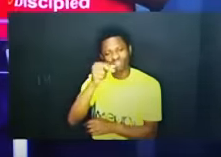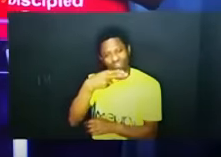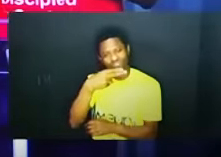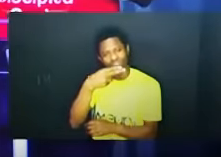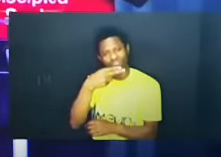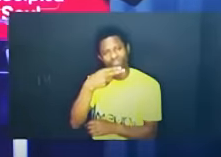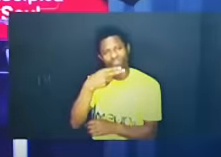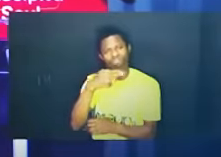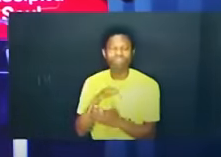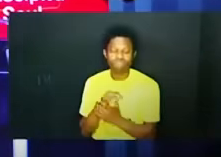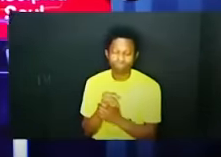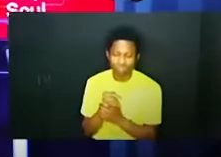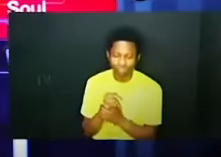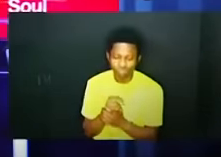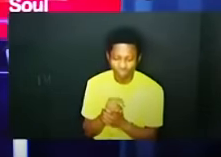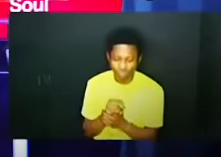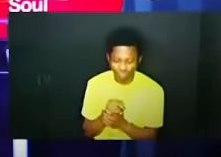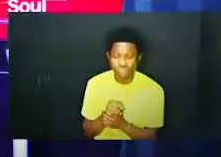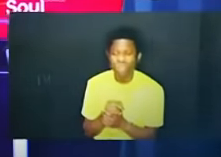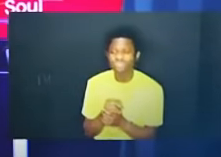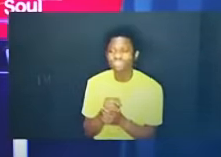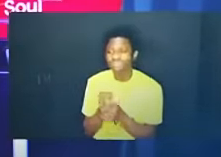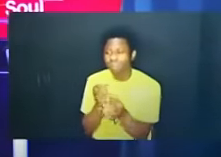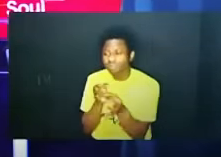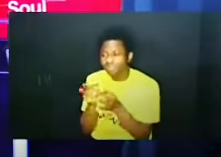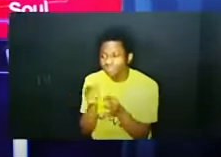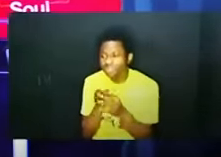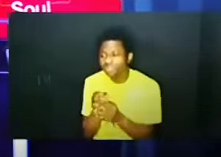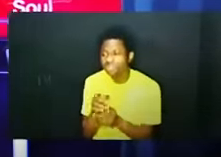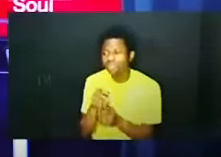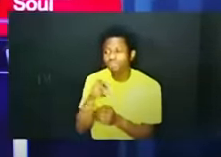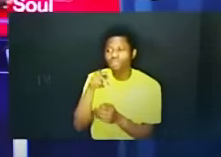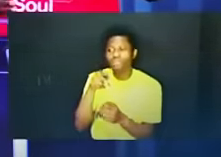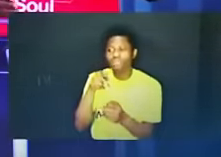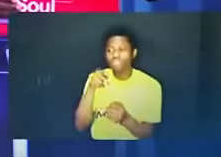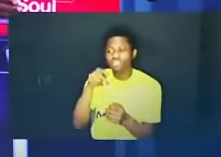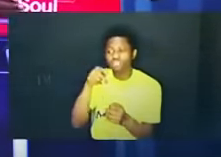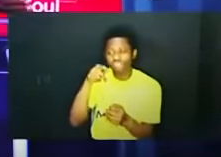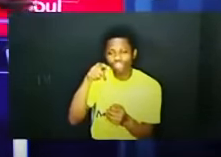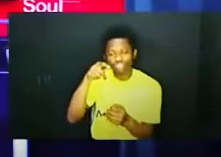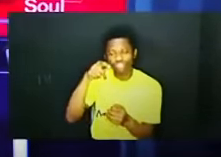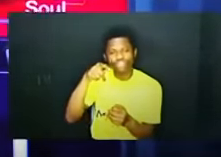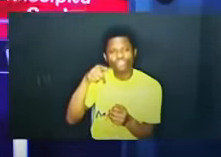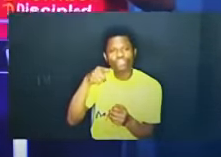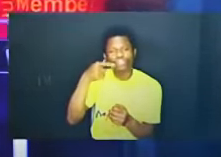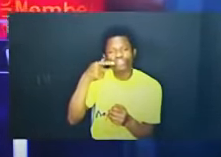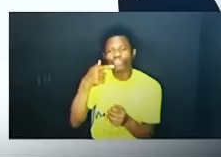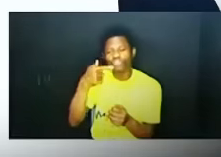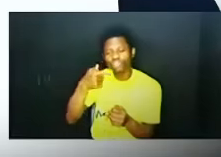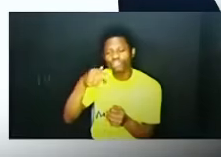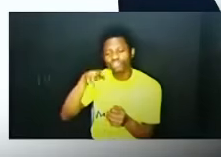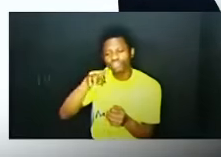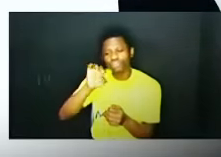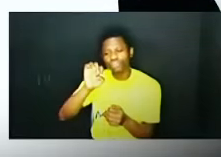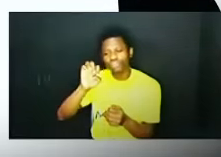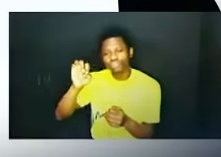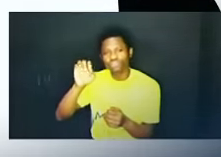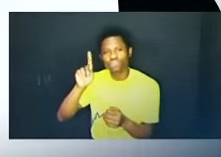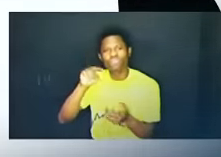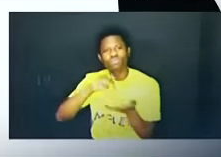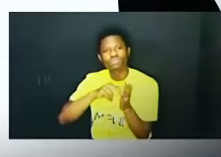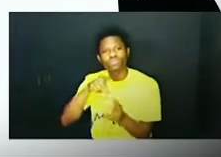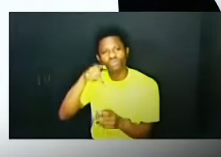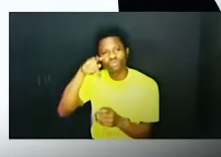translated proskineo in Greek. Odiba hela for kasa mu a wochire mu proskineo. This is